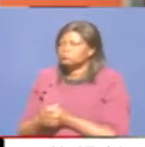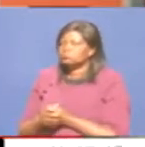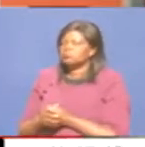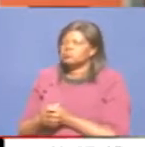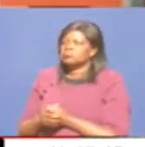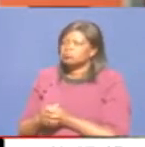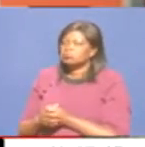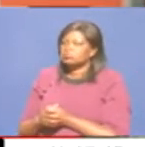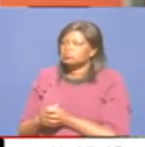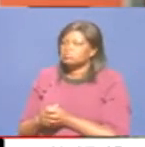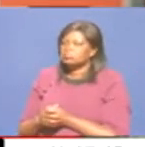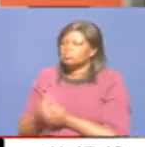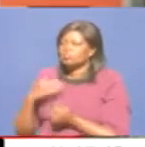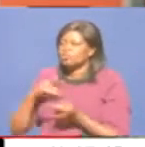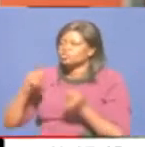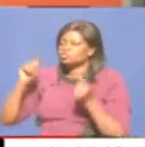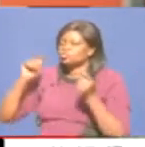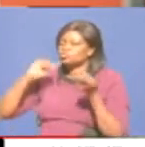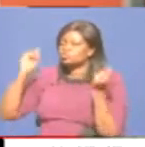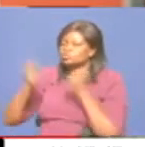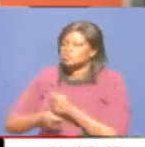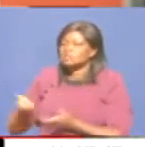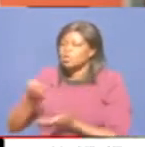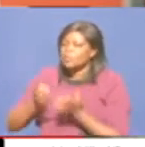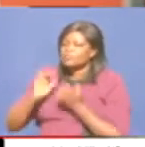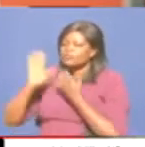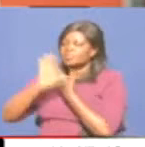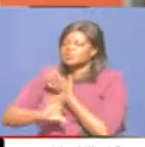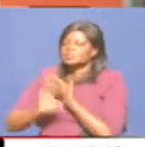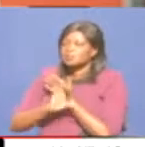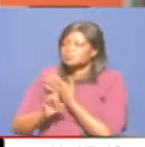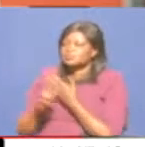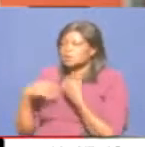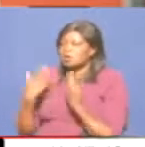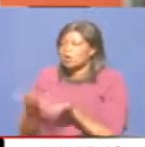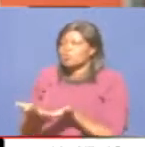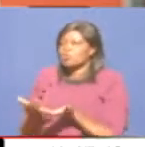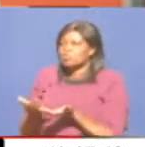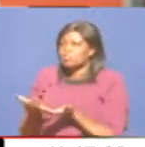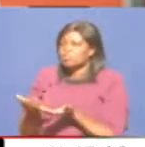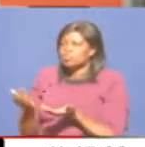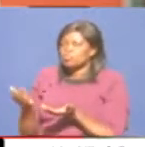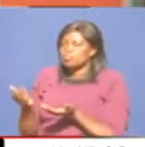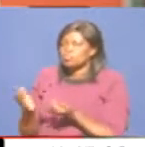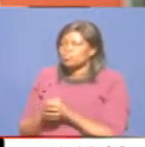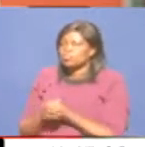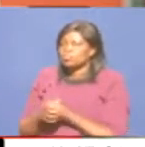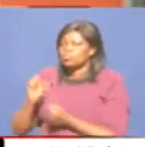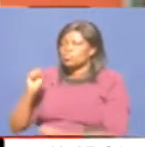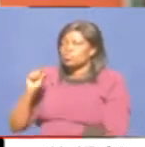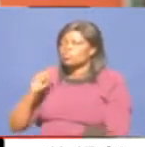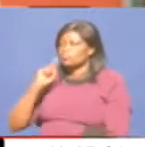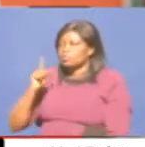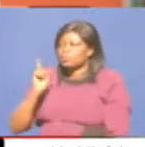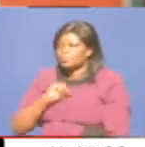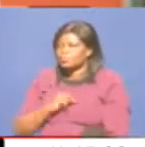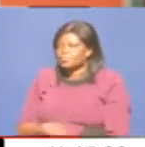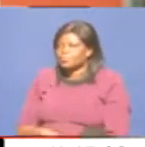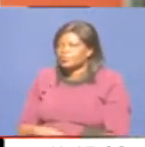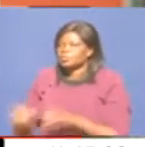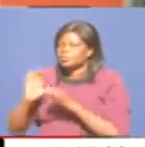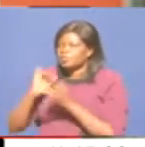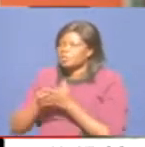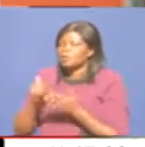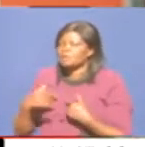really want to change the economy of this country, the way, you know, SG say that, you know, the conversation that is going to be there in politics is more